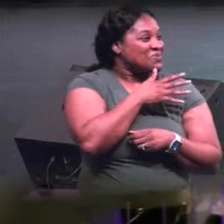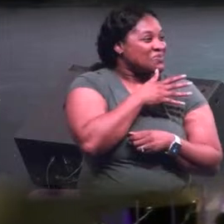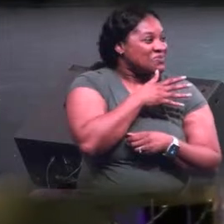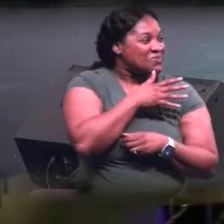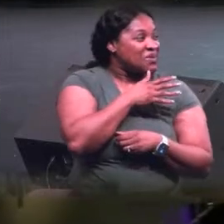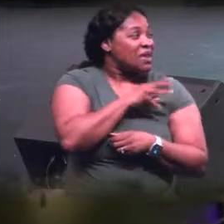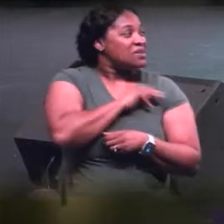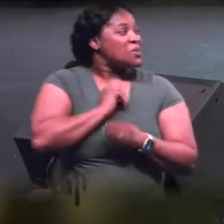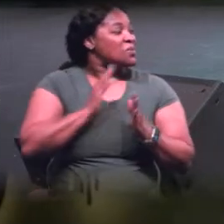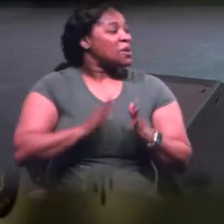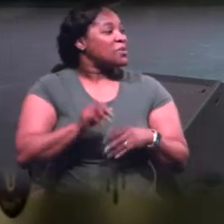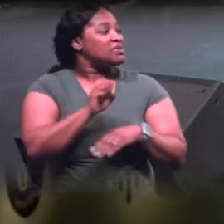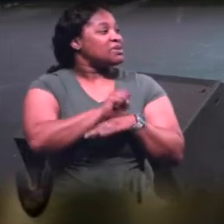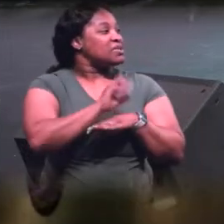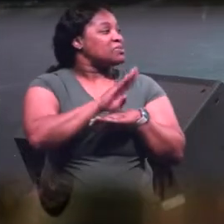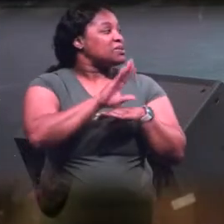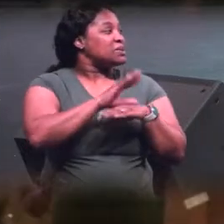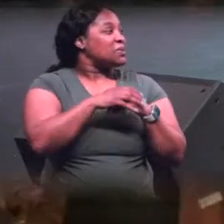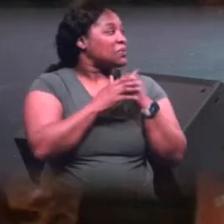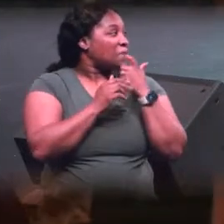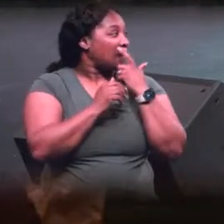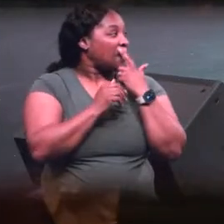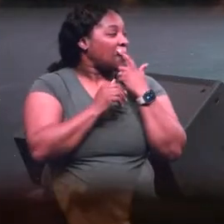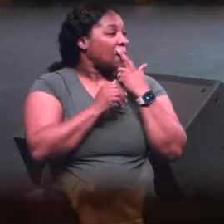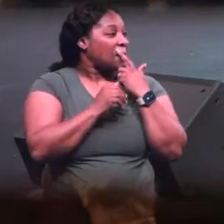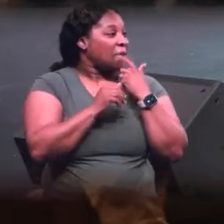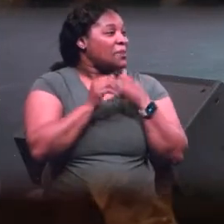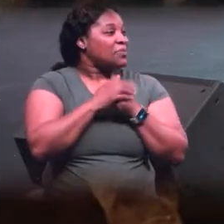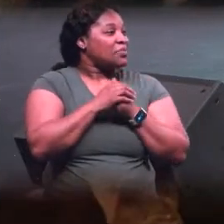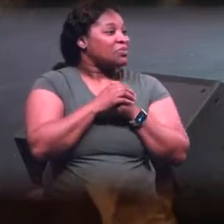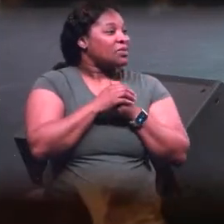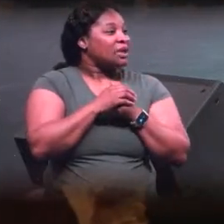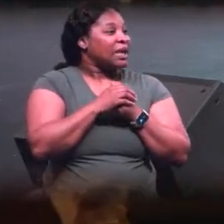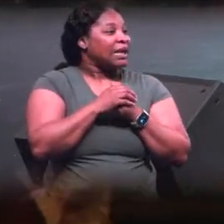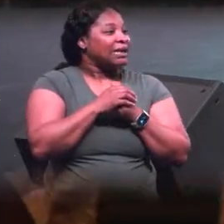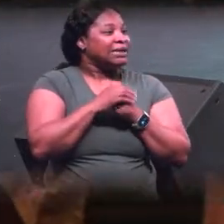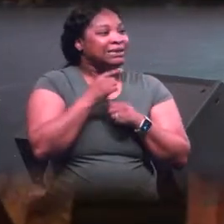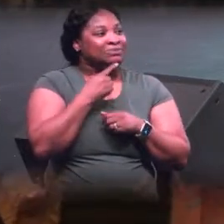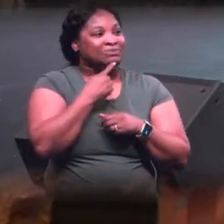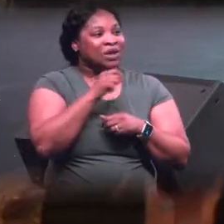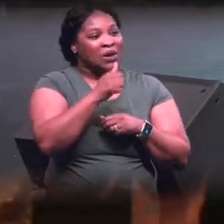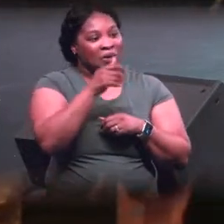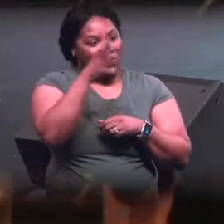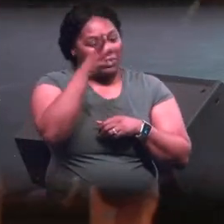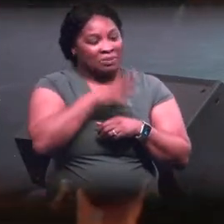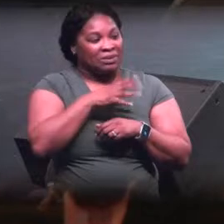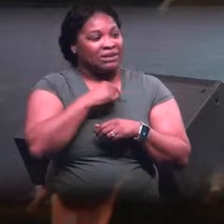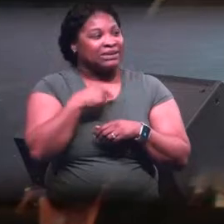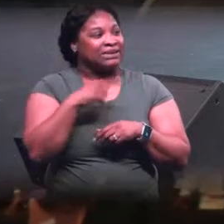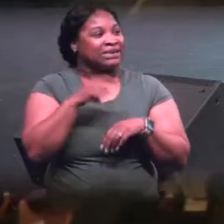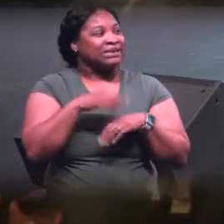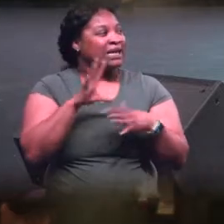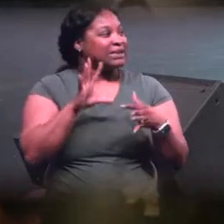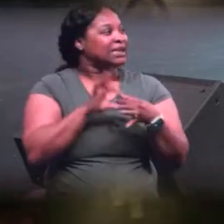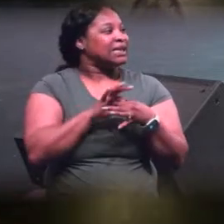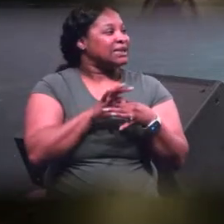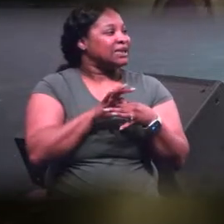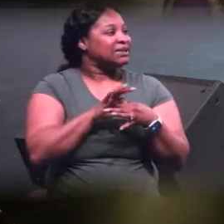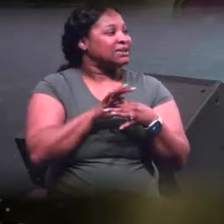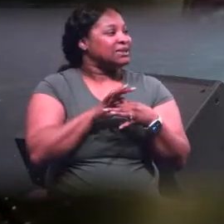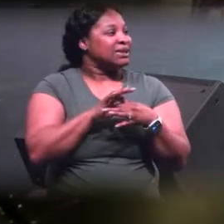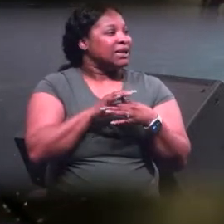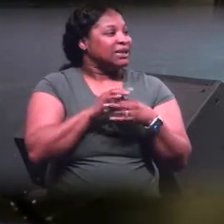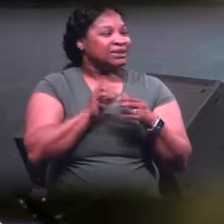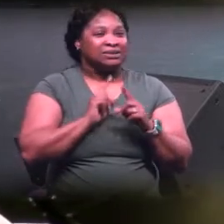As members of the Springfield Baptist Church, Brother Duke says it's just time to connect. It's time to get connected. He's, I've been coming